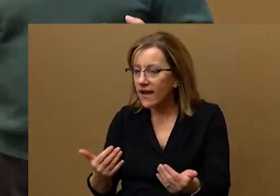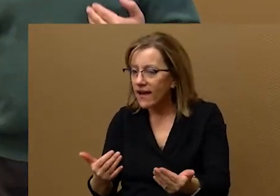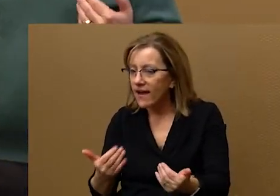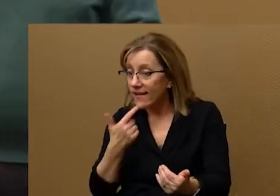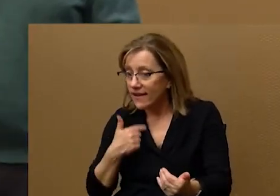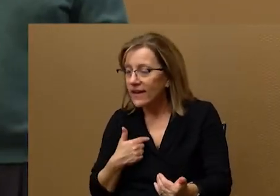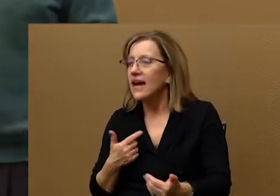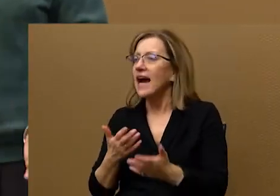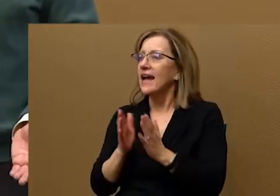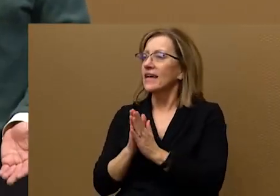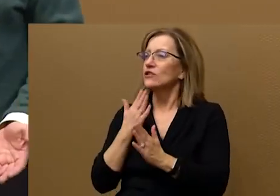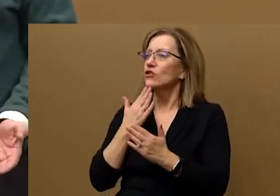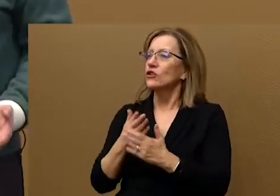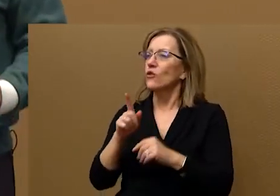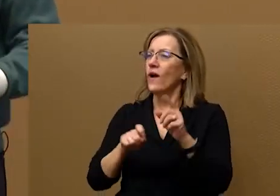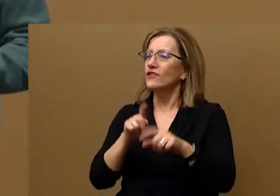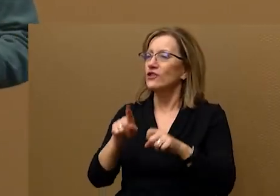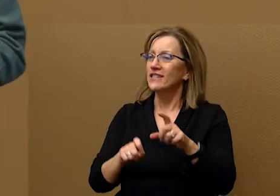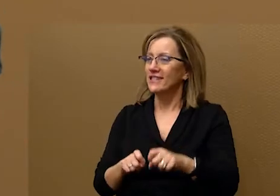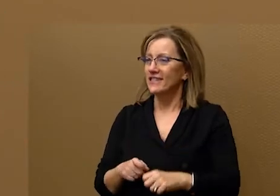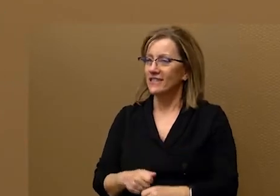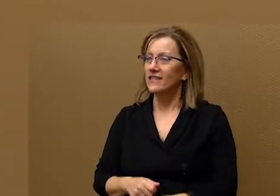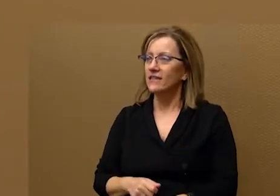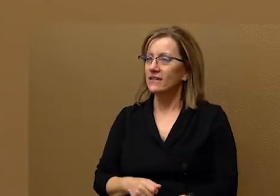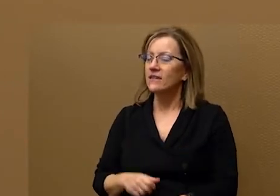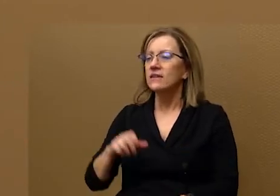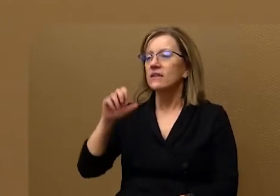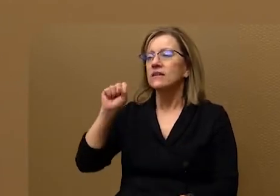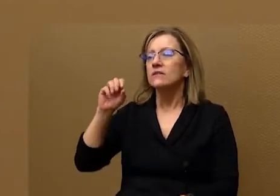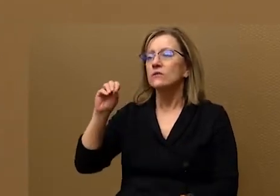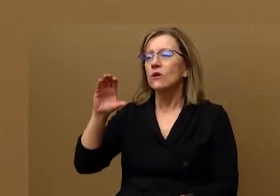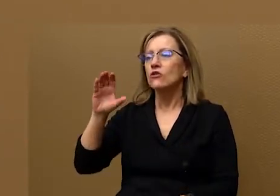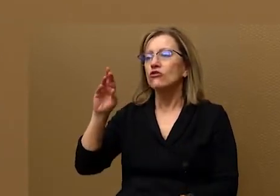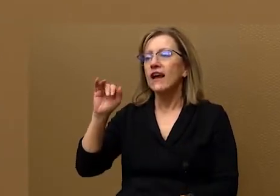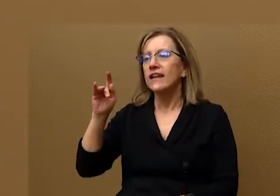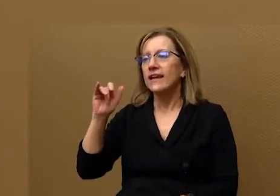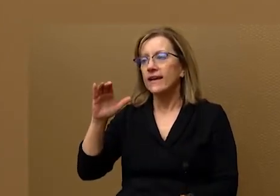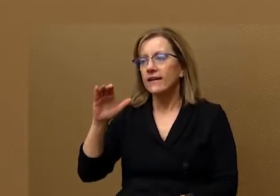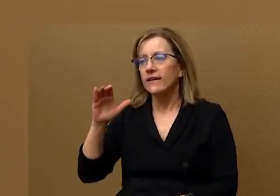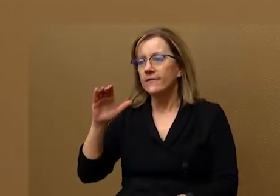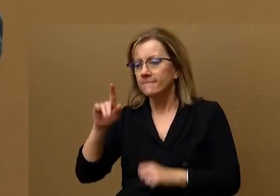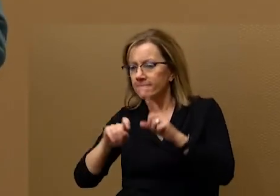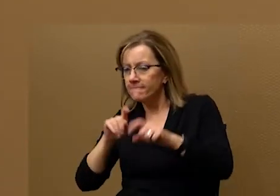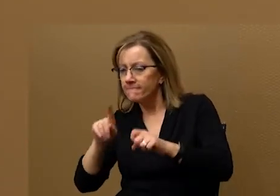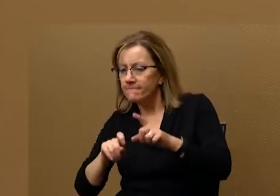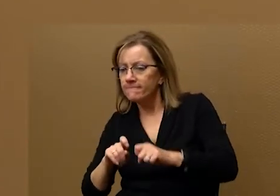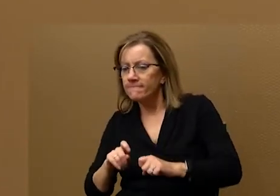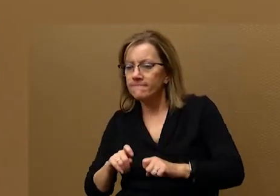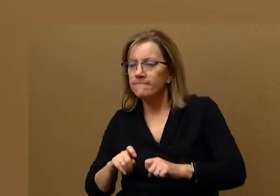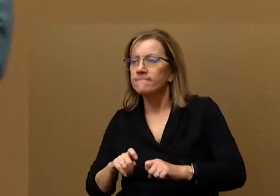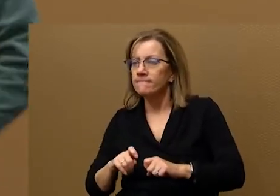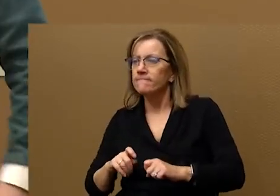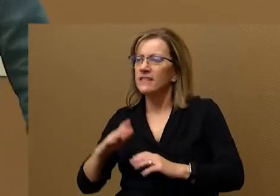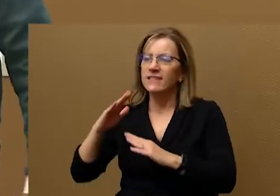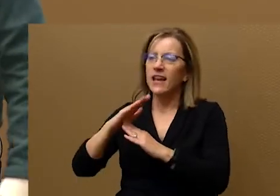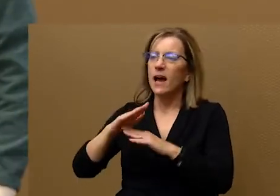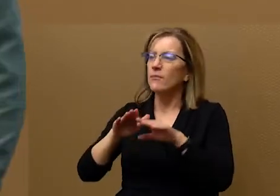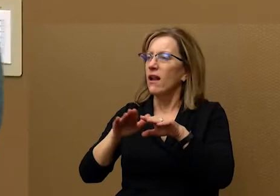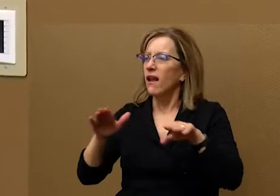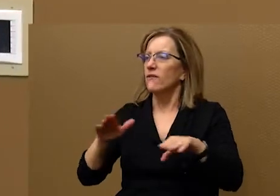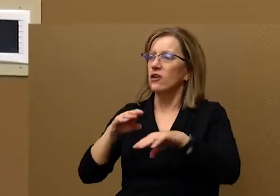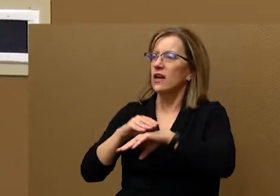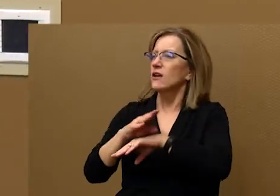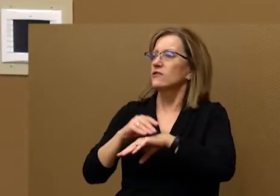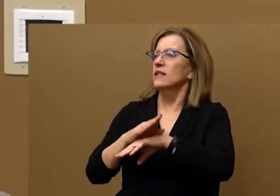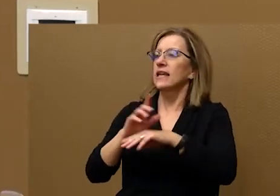asking good questions. Socratic questioning. Asking questions is top-level counseling